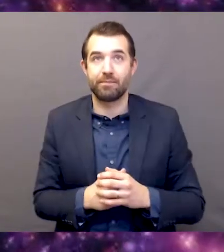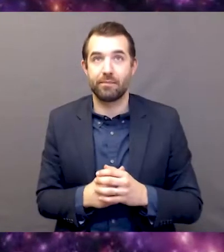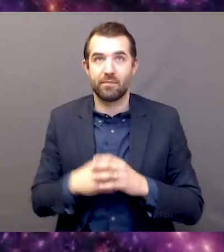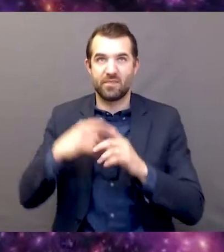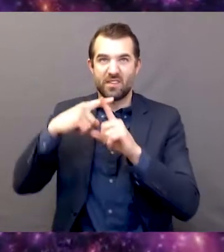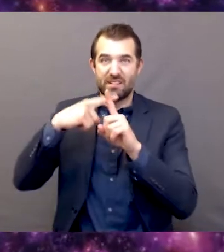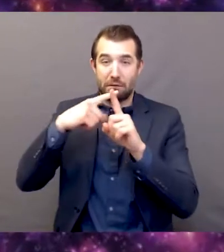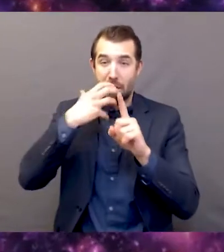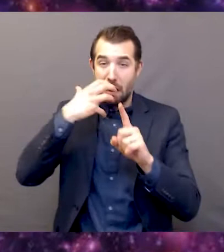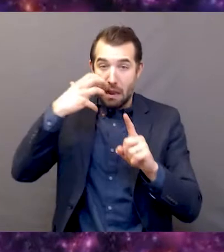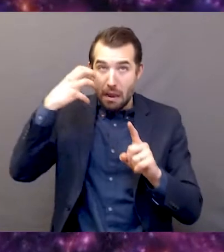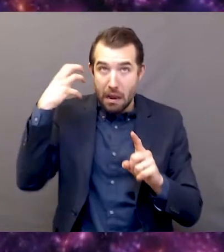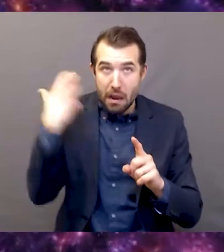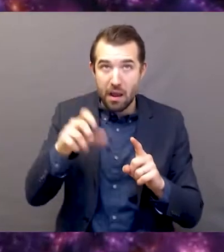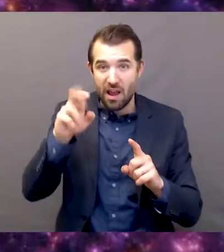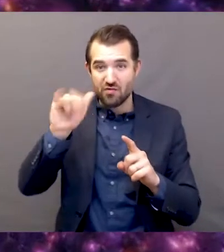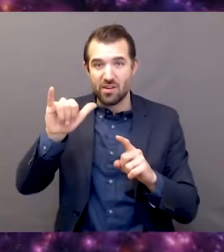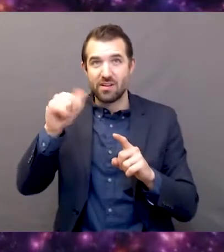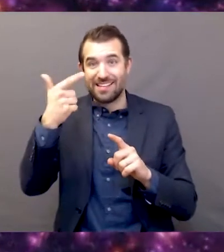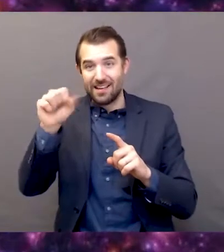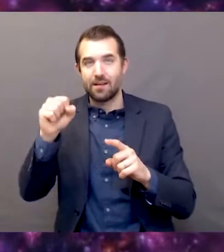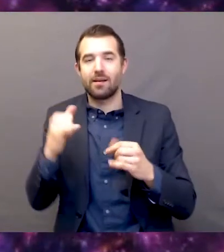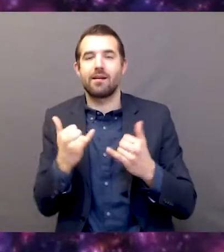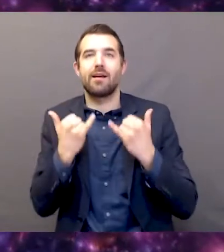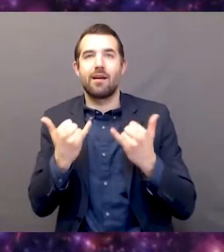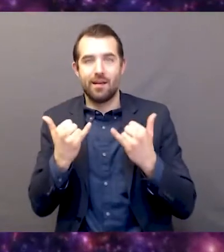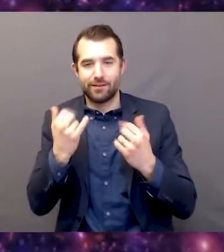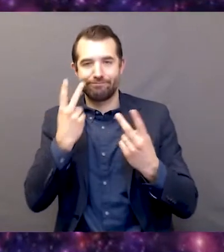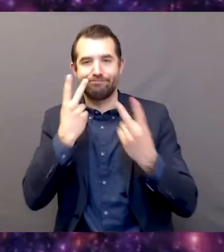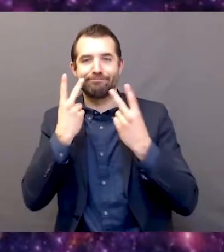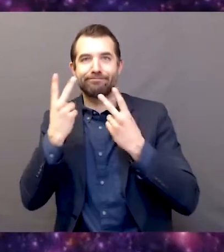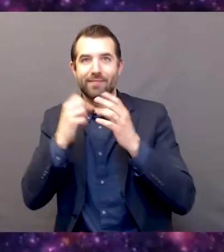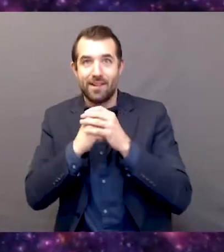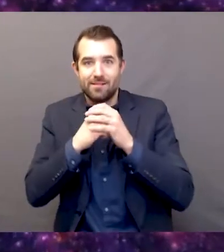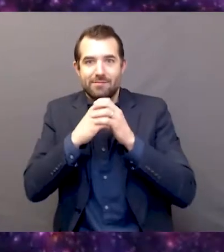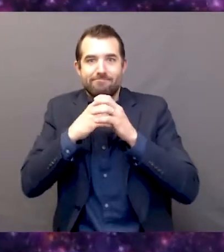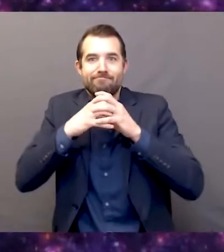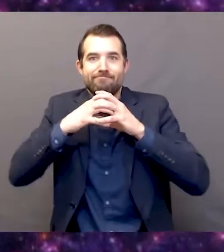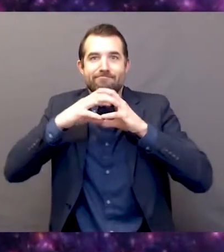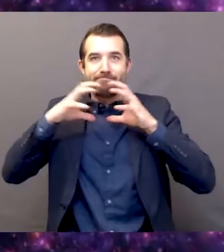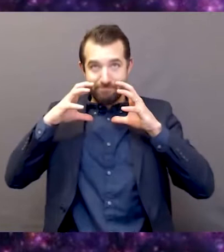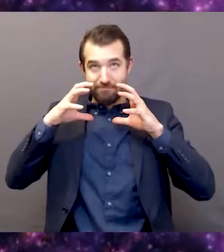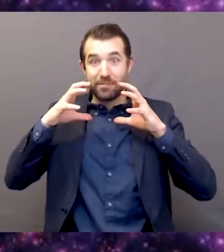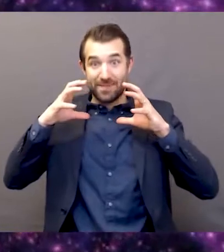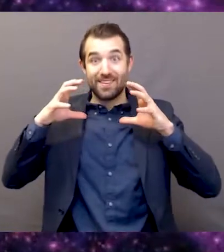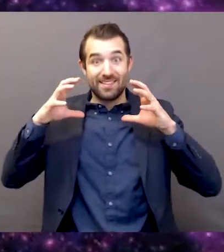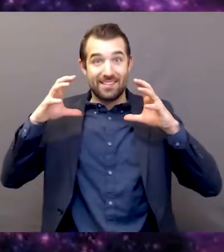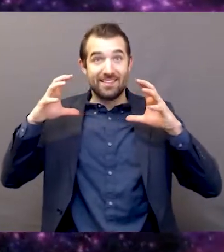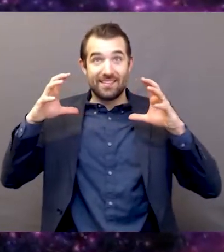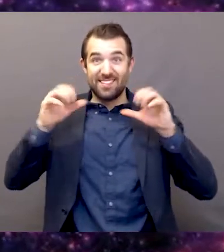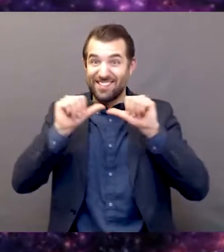the thermal hot X-ray gas. And you see that now as a shock wave that's moving outward away from the center of the